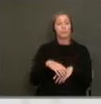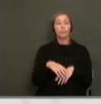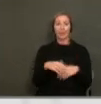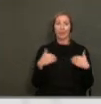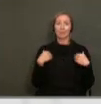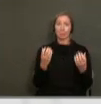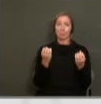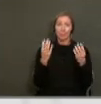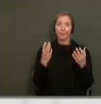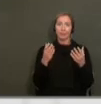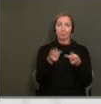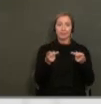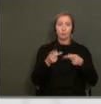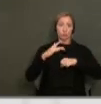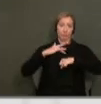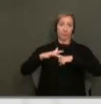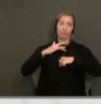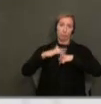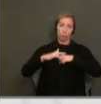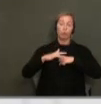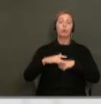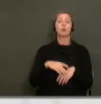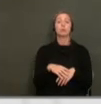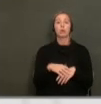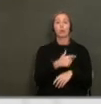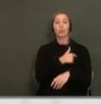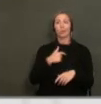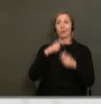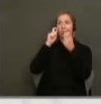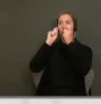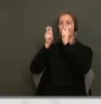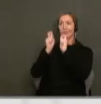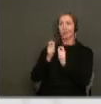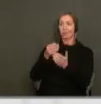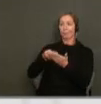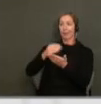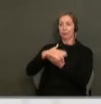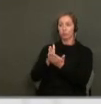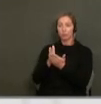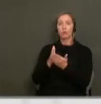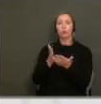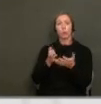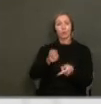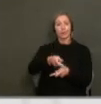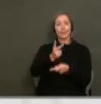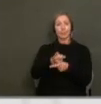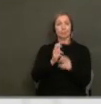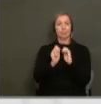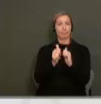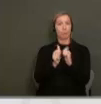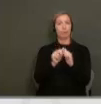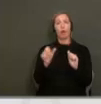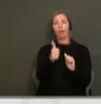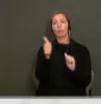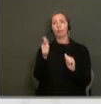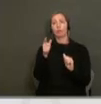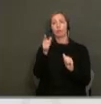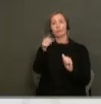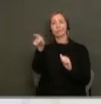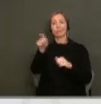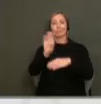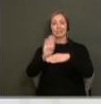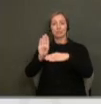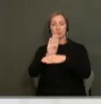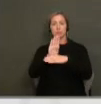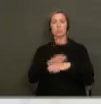vacancy rate. So we are making adjustments to the budget to make sure that we stay competitive with the market. And we're also